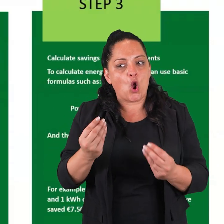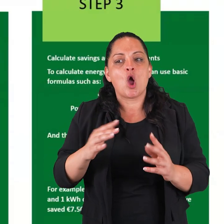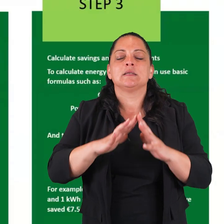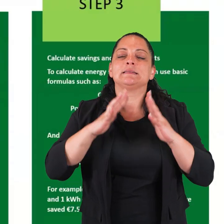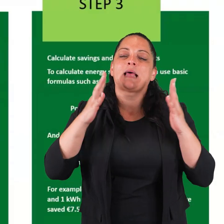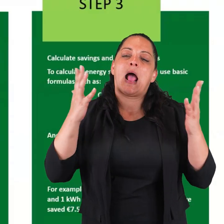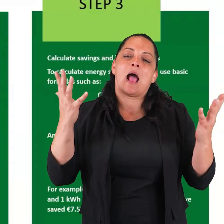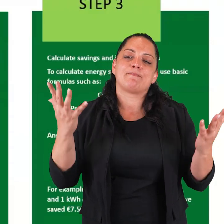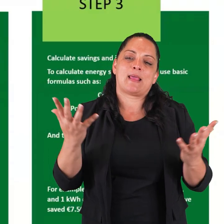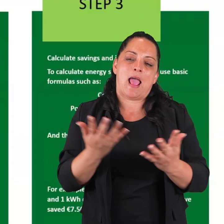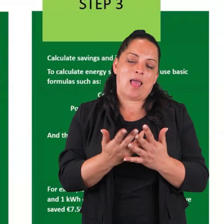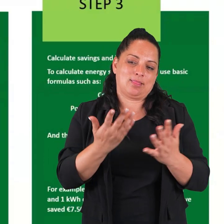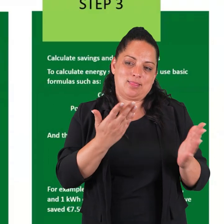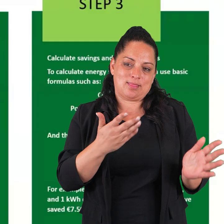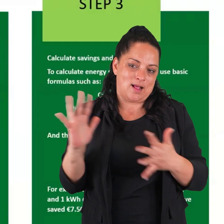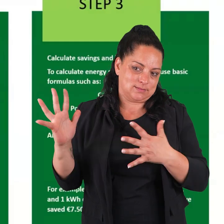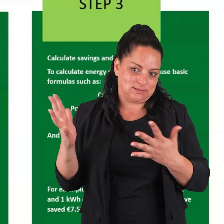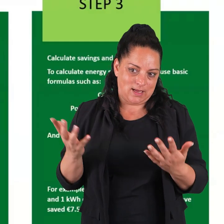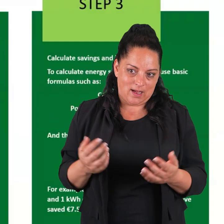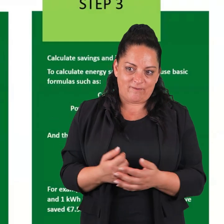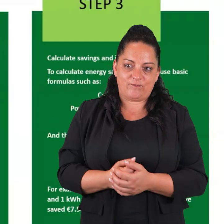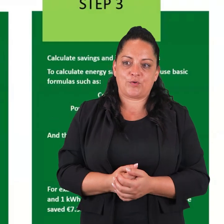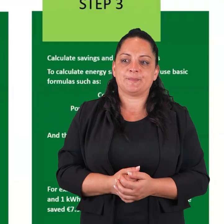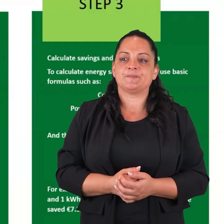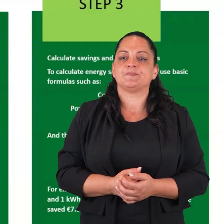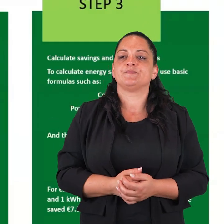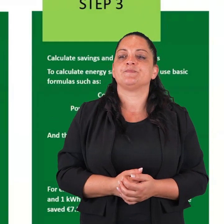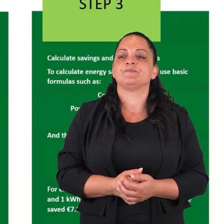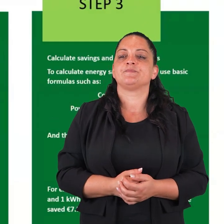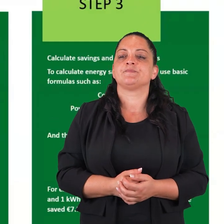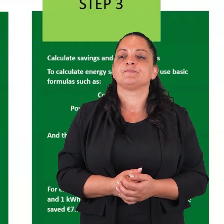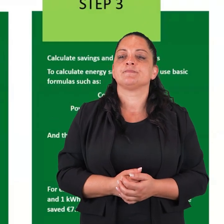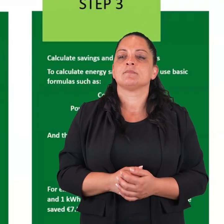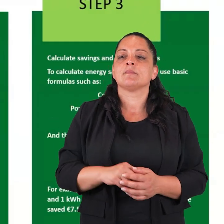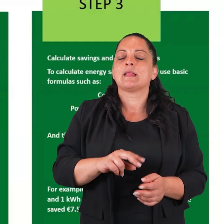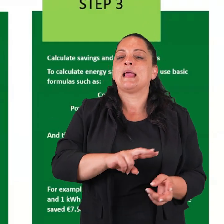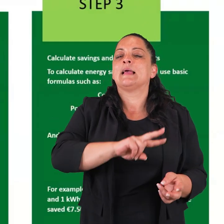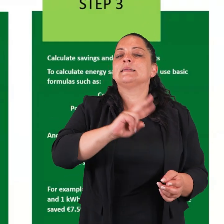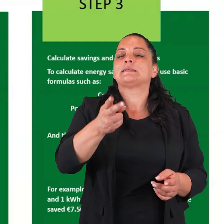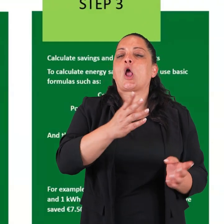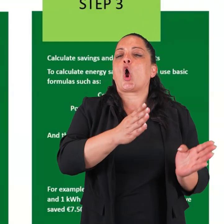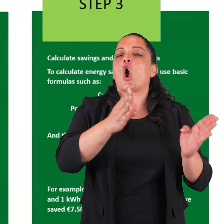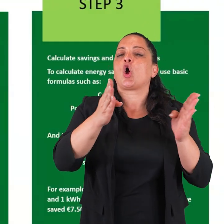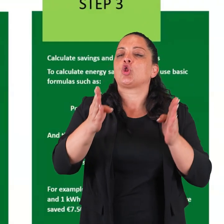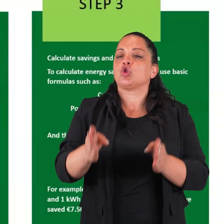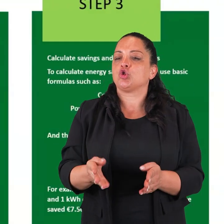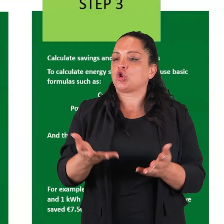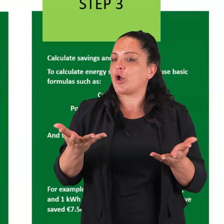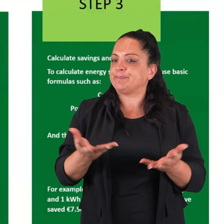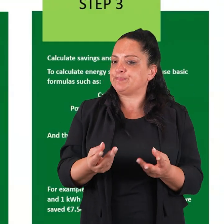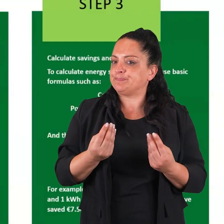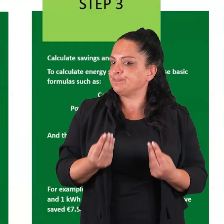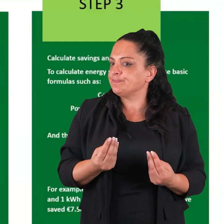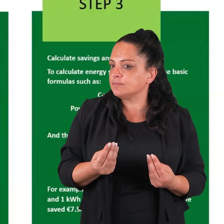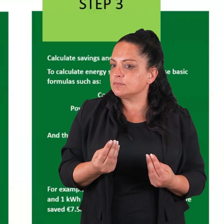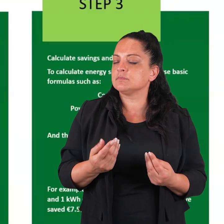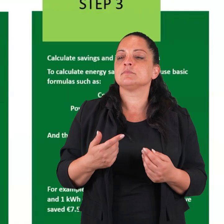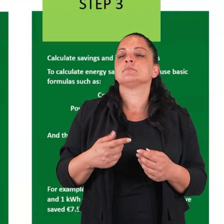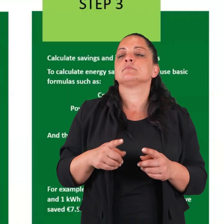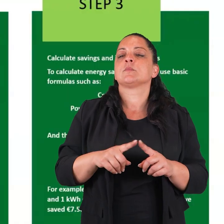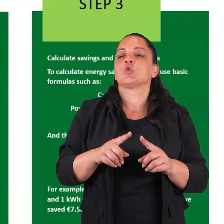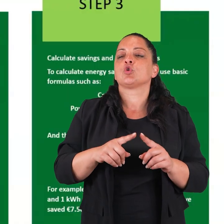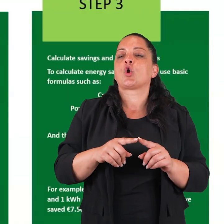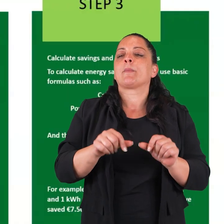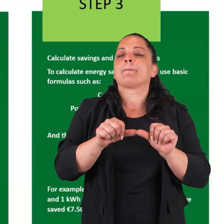and the environment, first of all, is the beneficial one. The second step is create